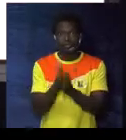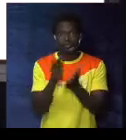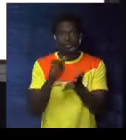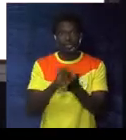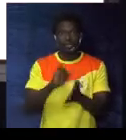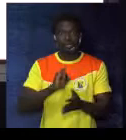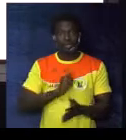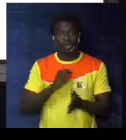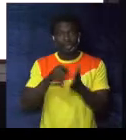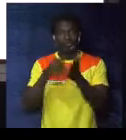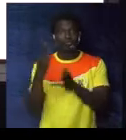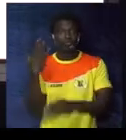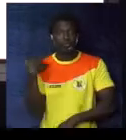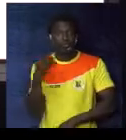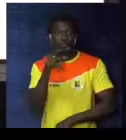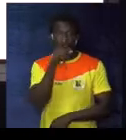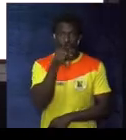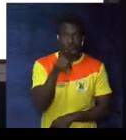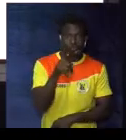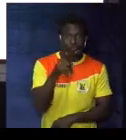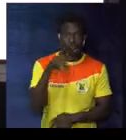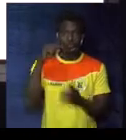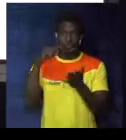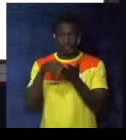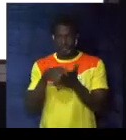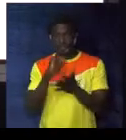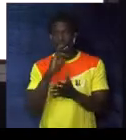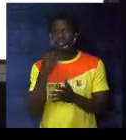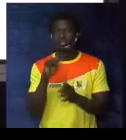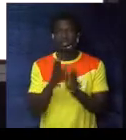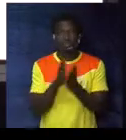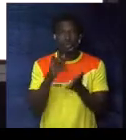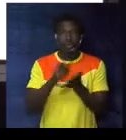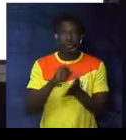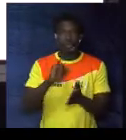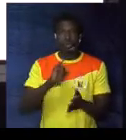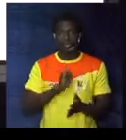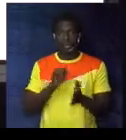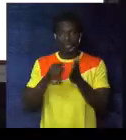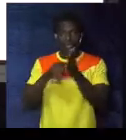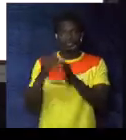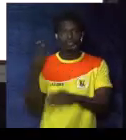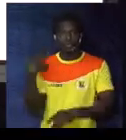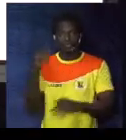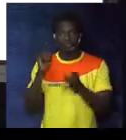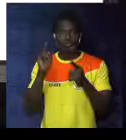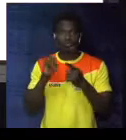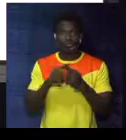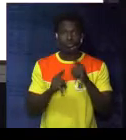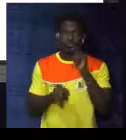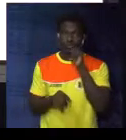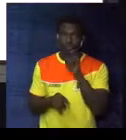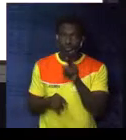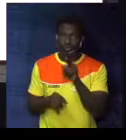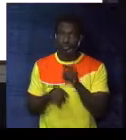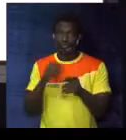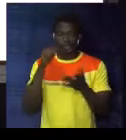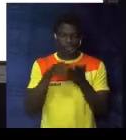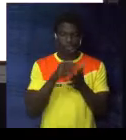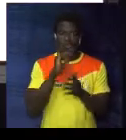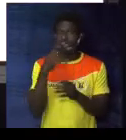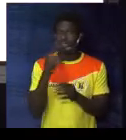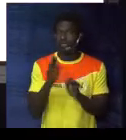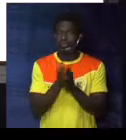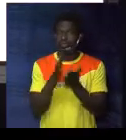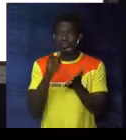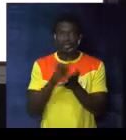book that I showed you. This is the book that I showed you to you. This is